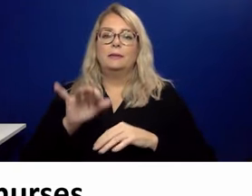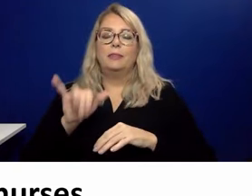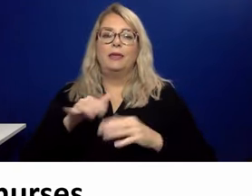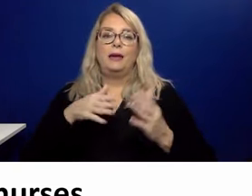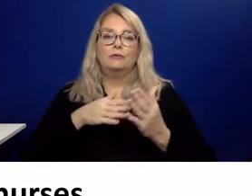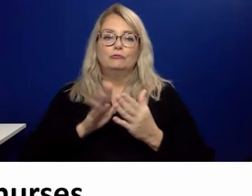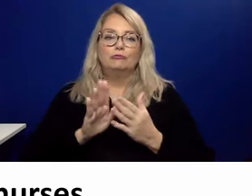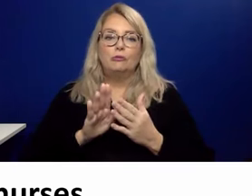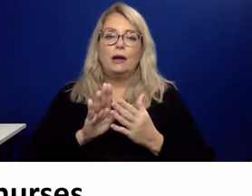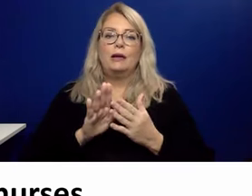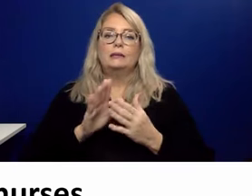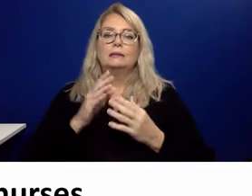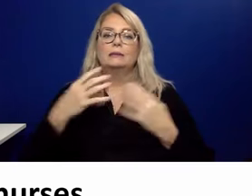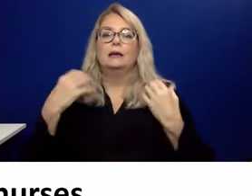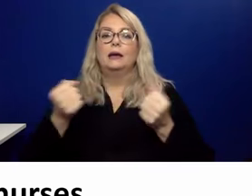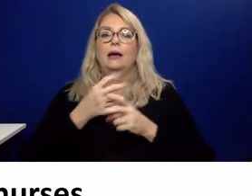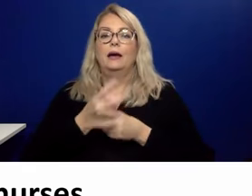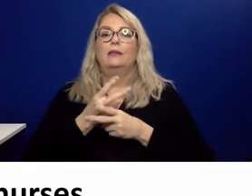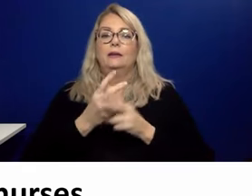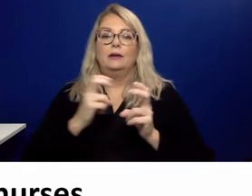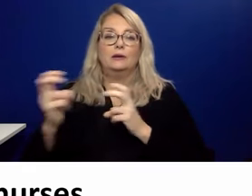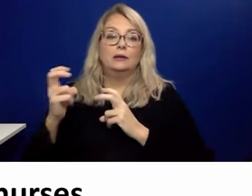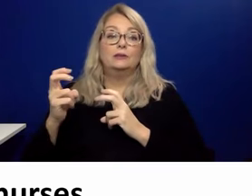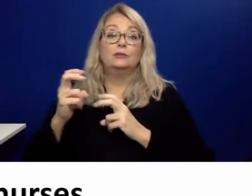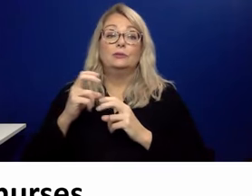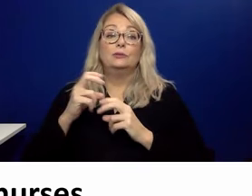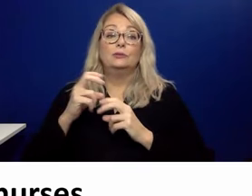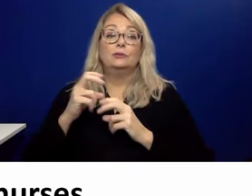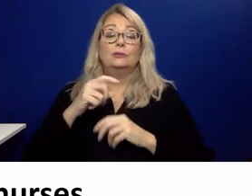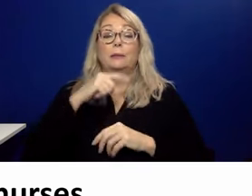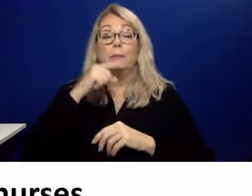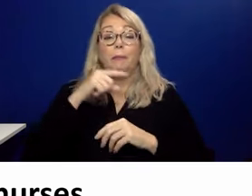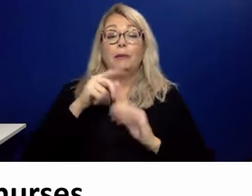address healthcare issues at a public and policy level, because this is people's